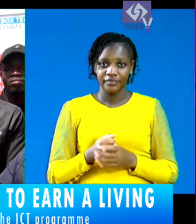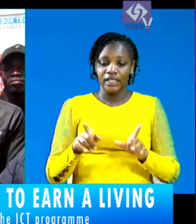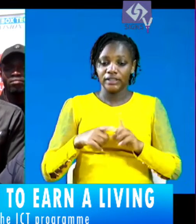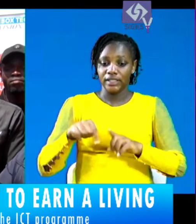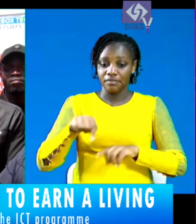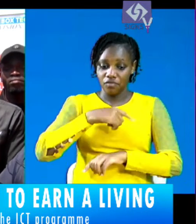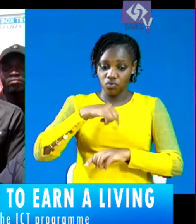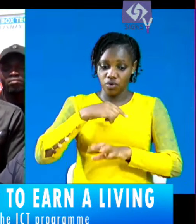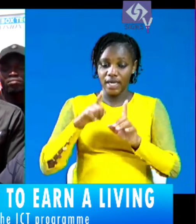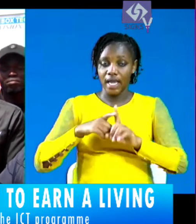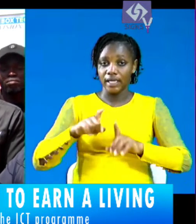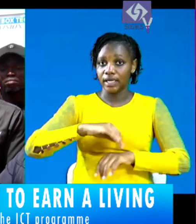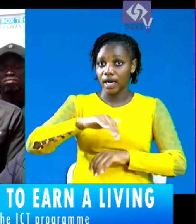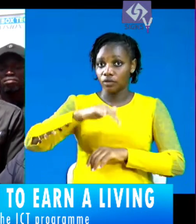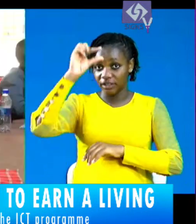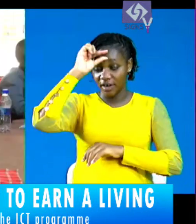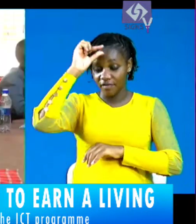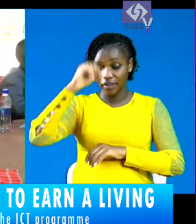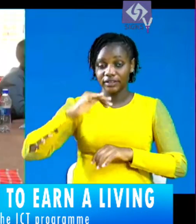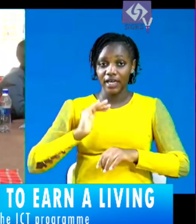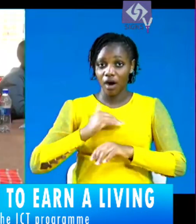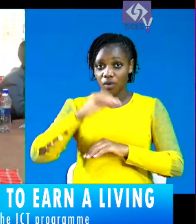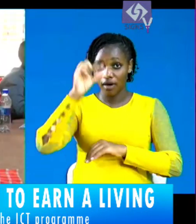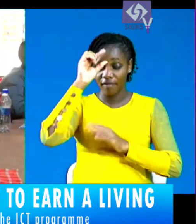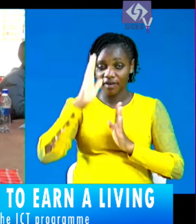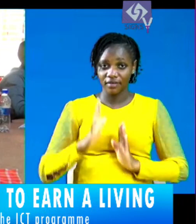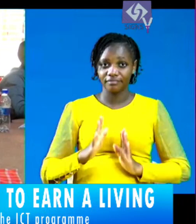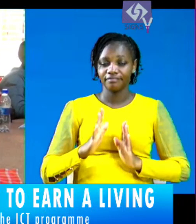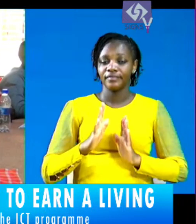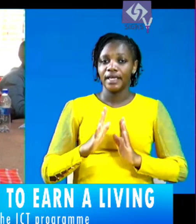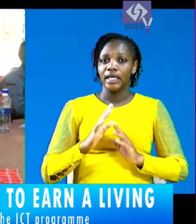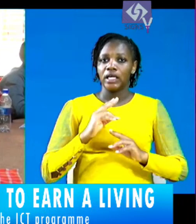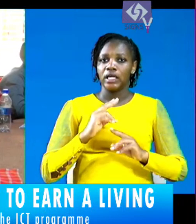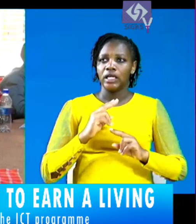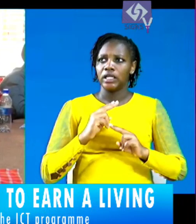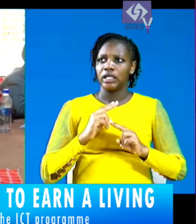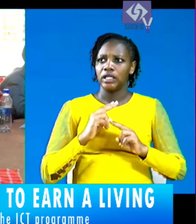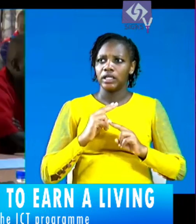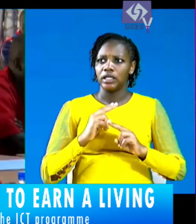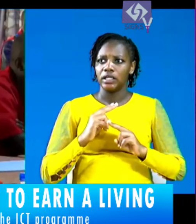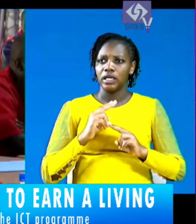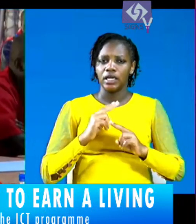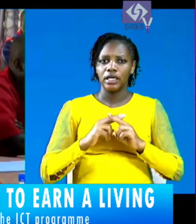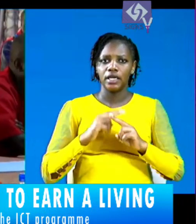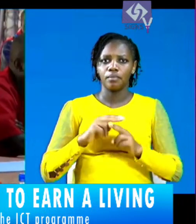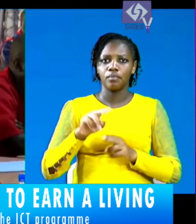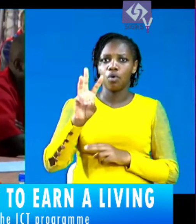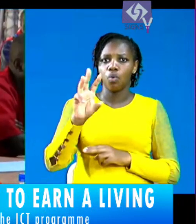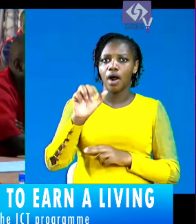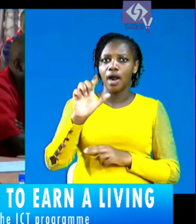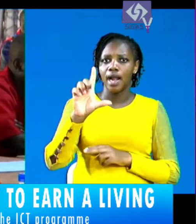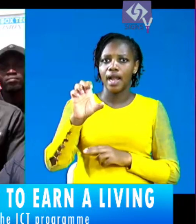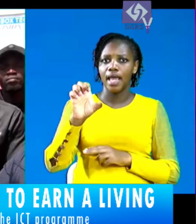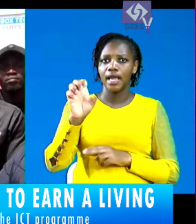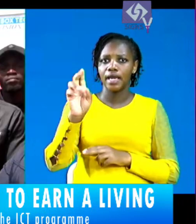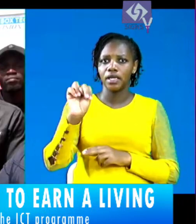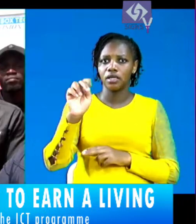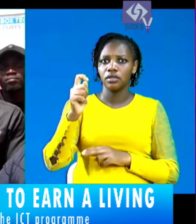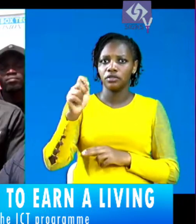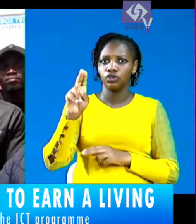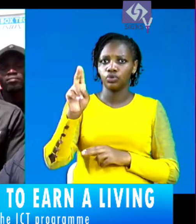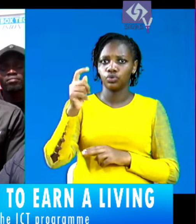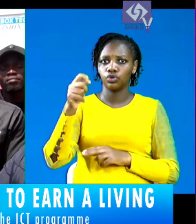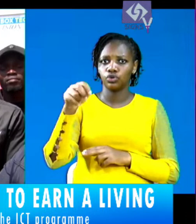government, our governor, His Excellency Patrick Olentutu, has